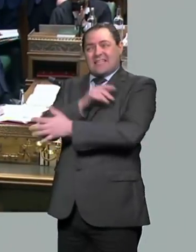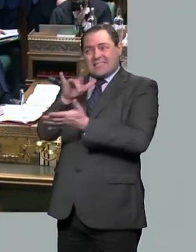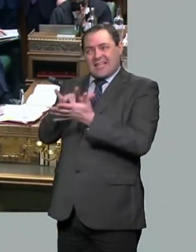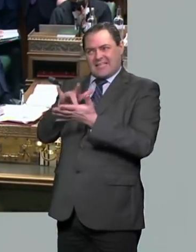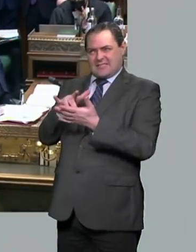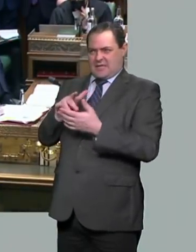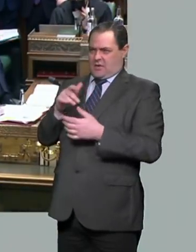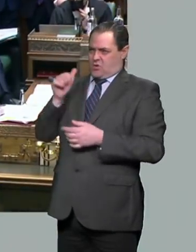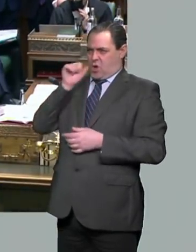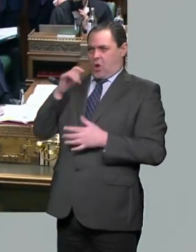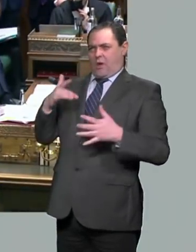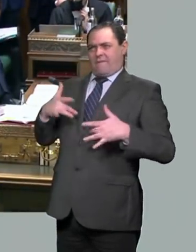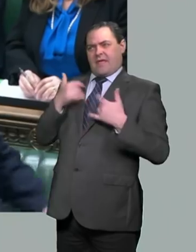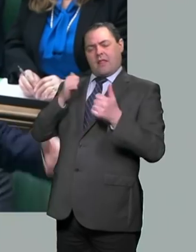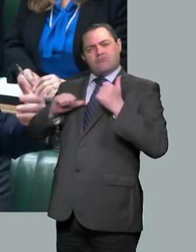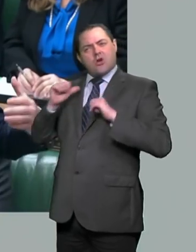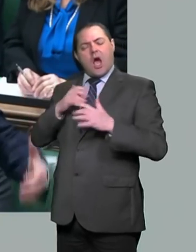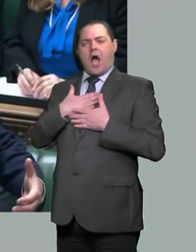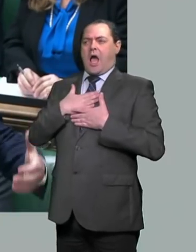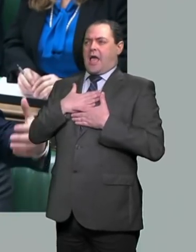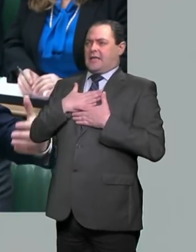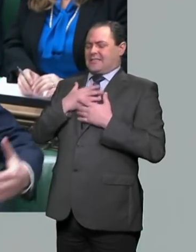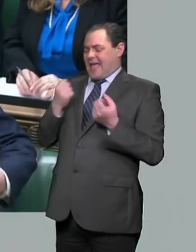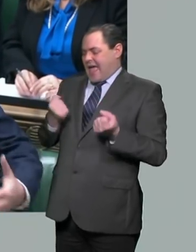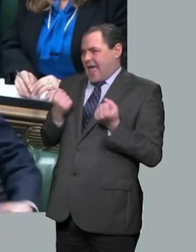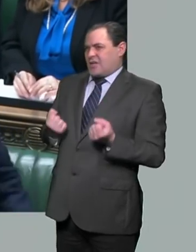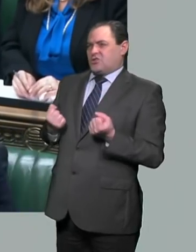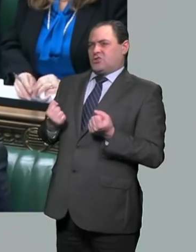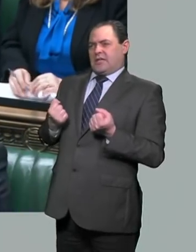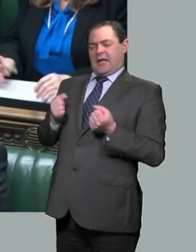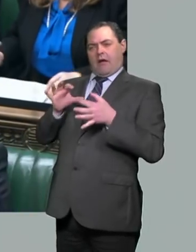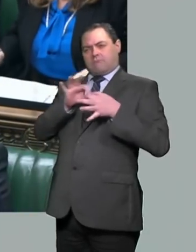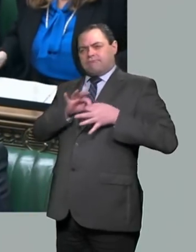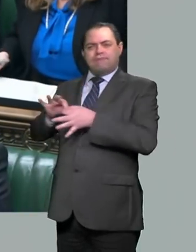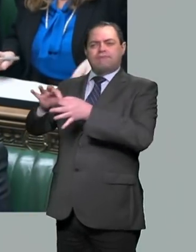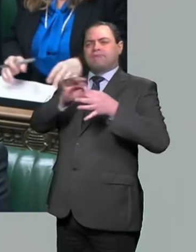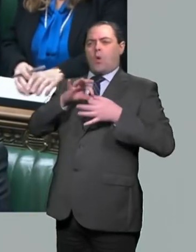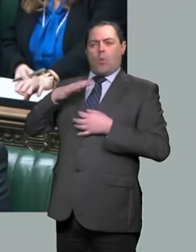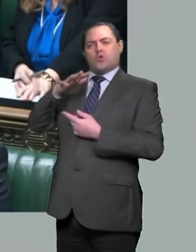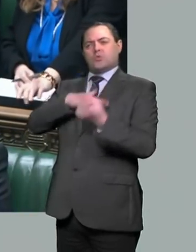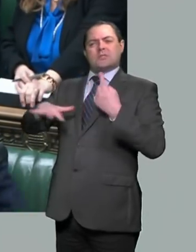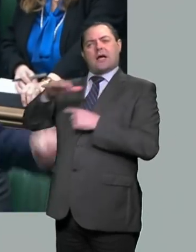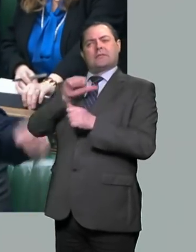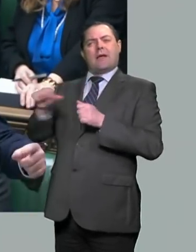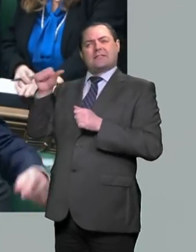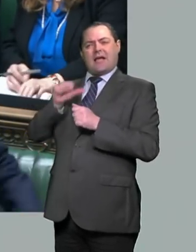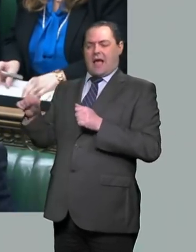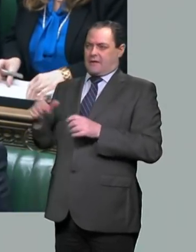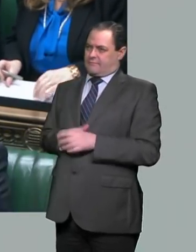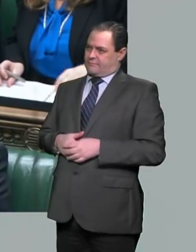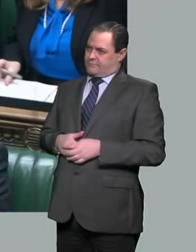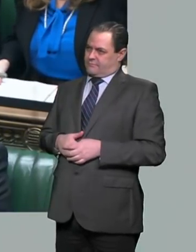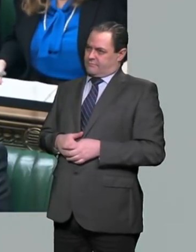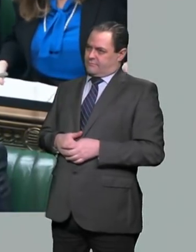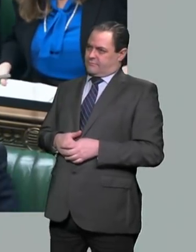of pride in what was happening, that feeling of energy in a collective effort to make our society and our country literally